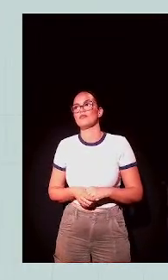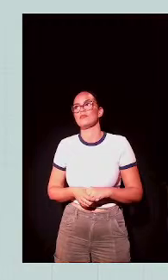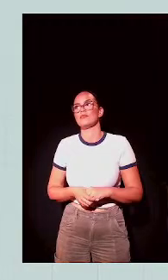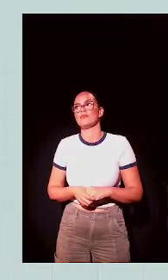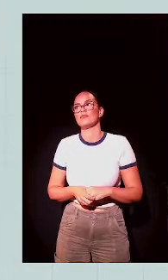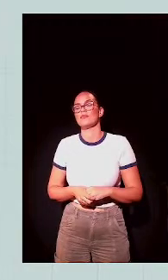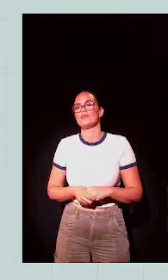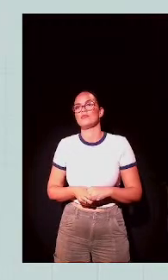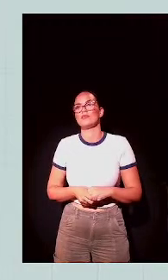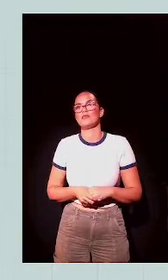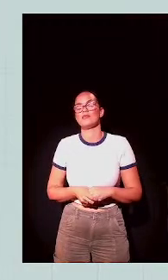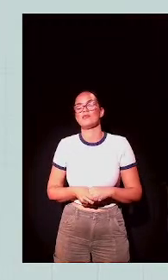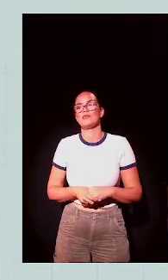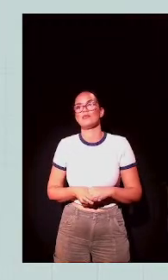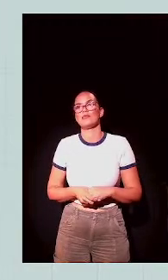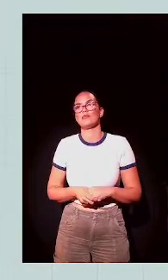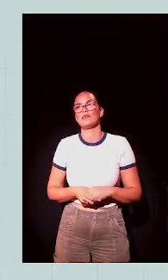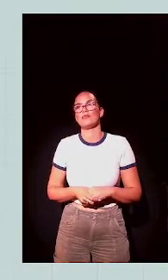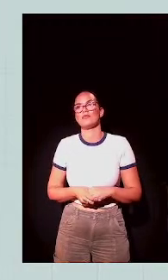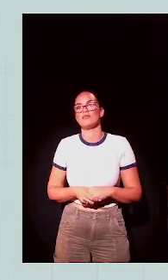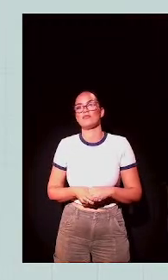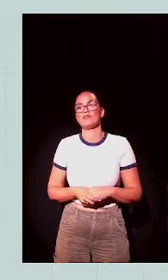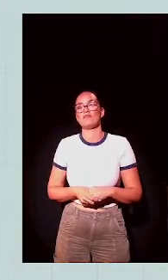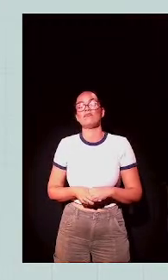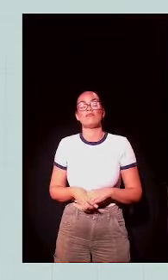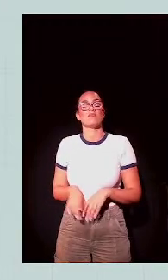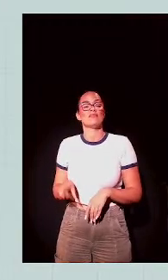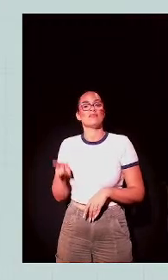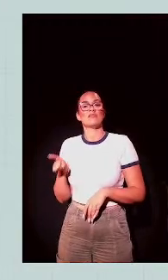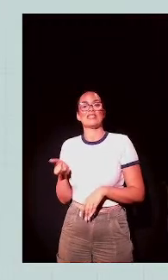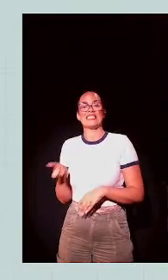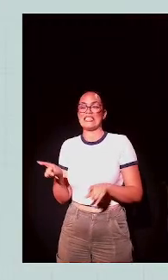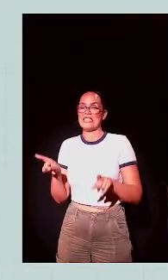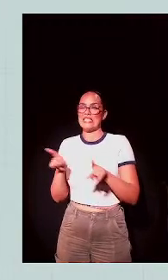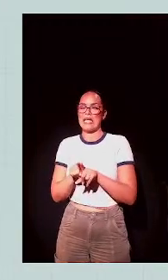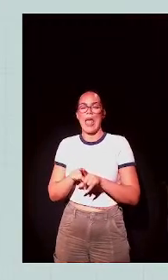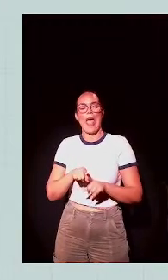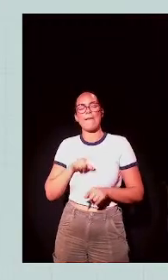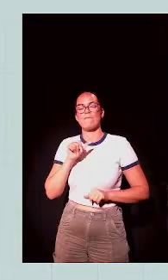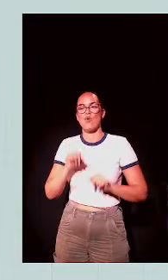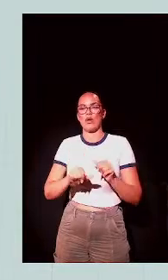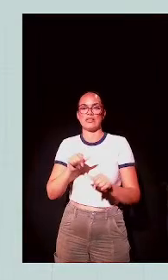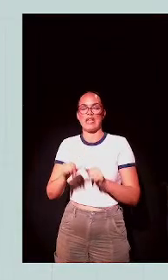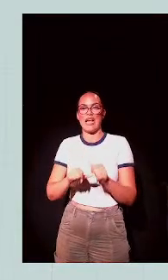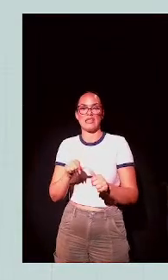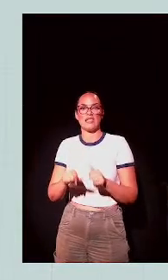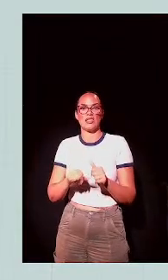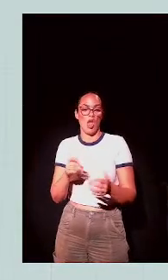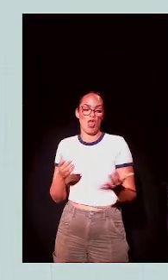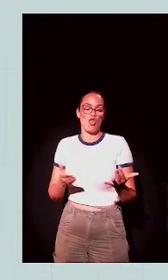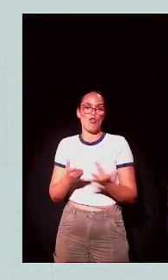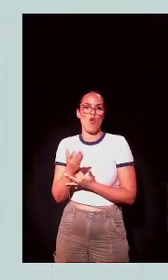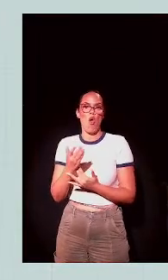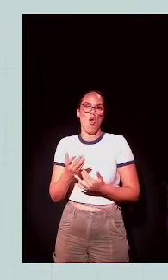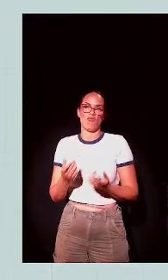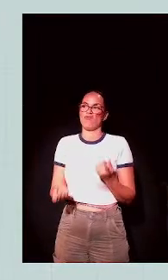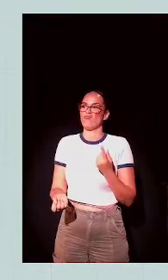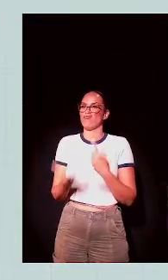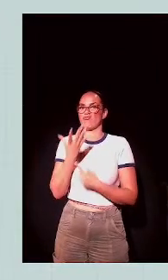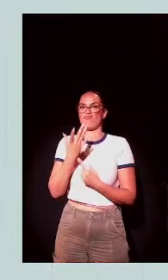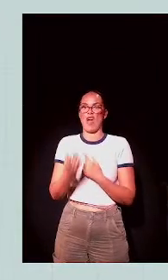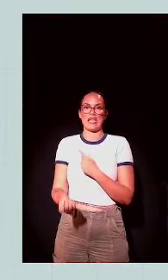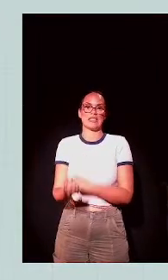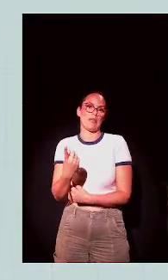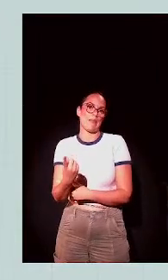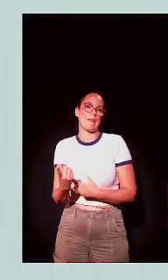also using the same process to step through a random generator, which is choosing the pitch for the